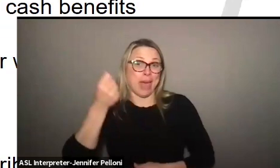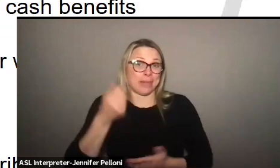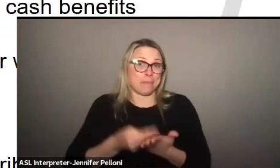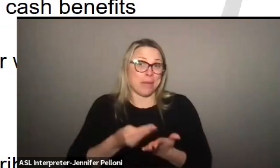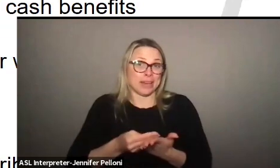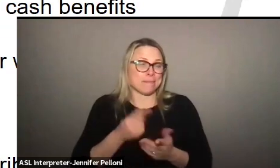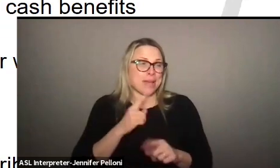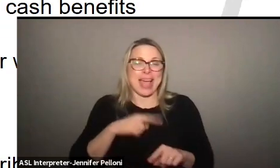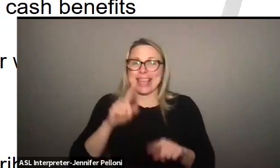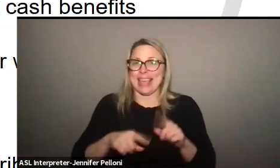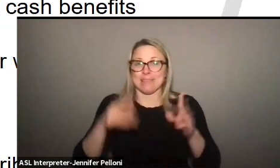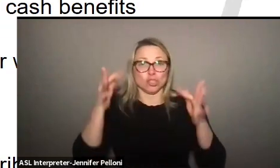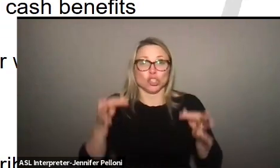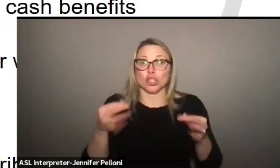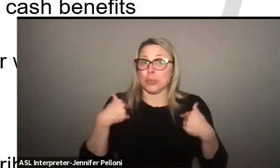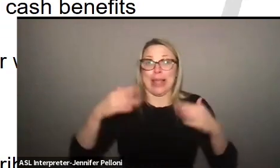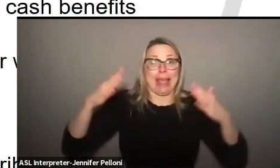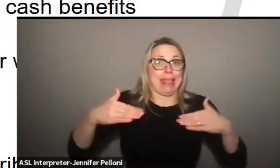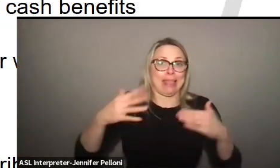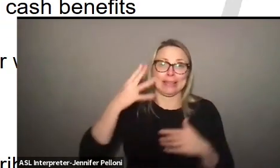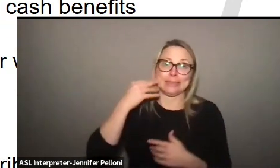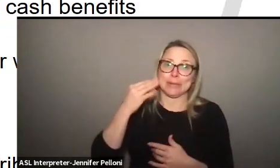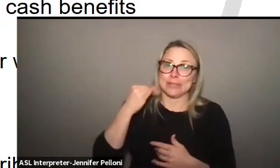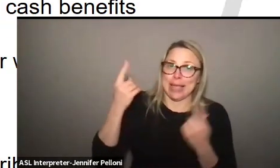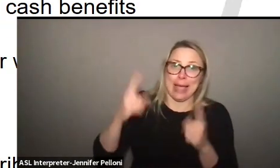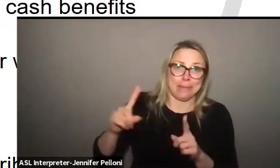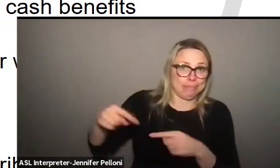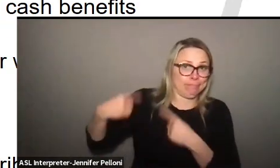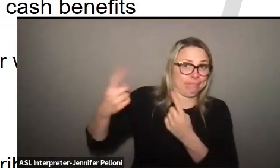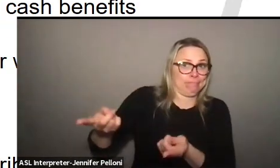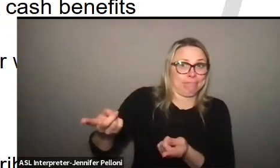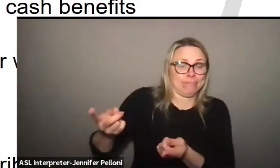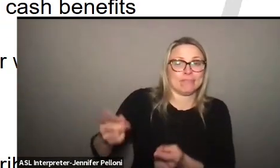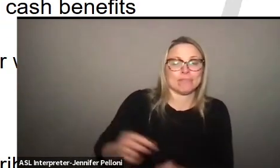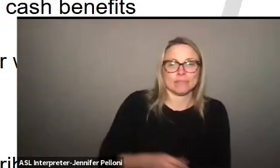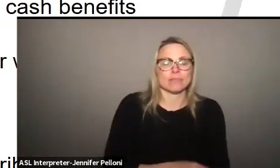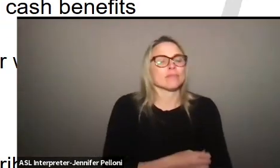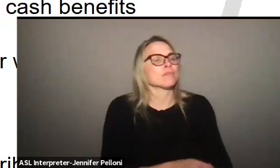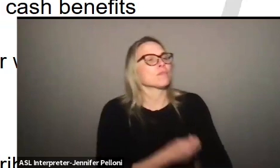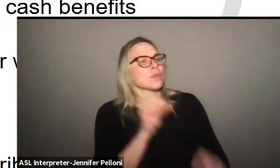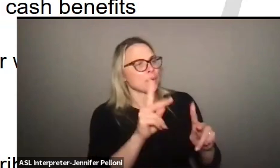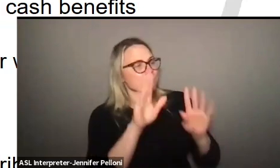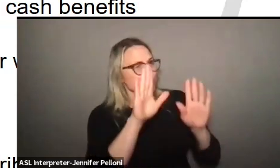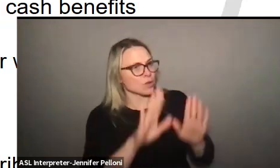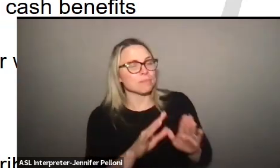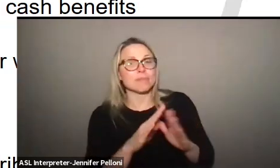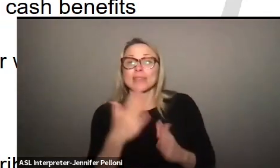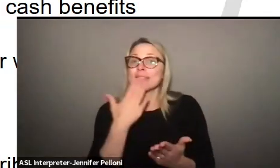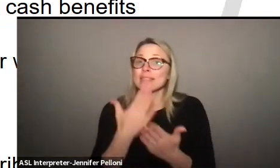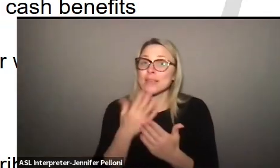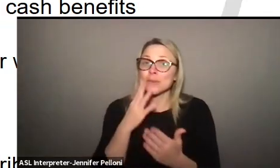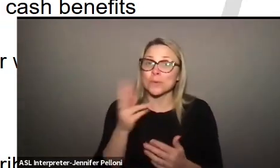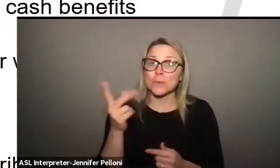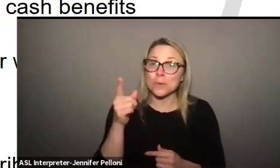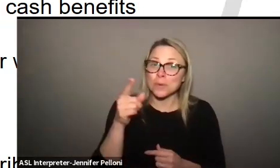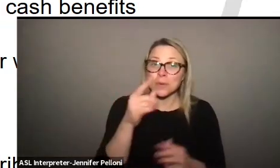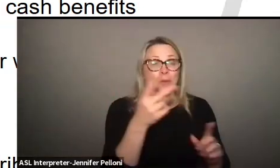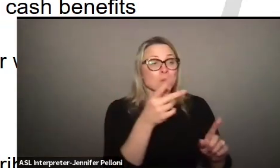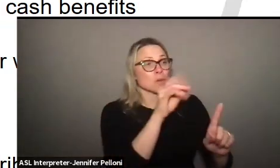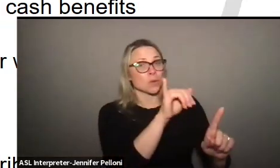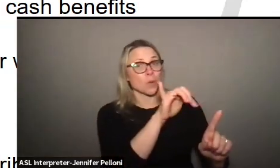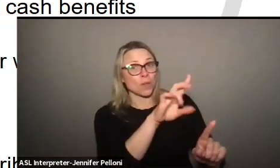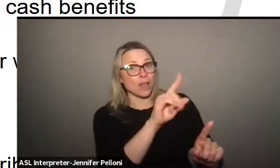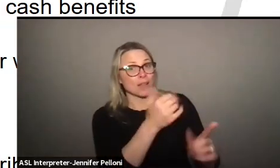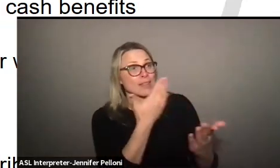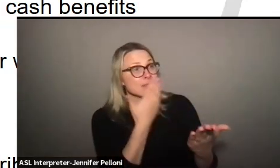for certain because we haven't had that experience. Okay, great. Well, thanks again, Yolanda.